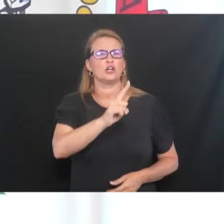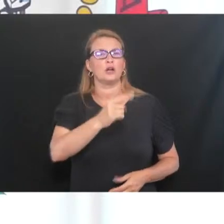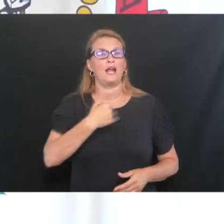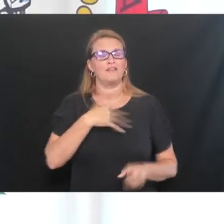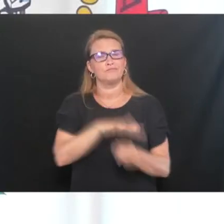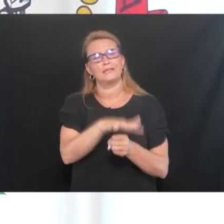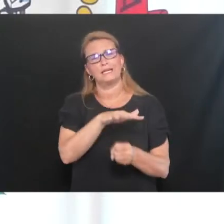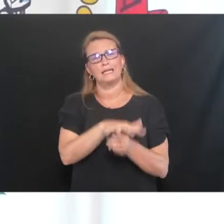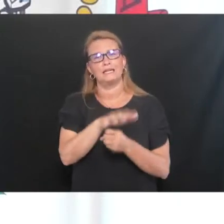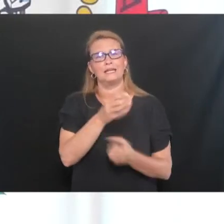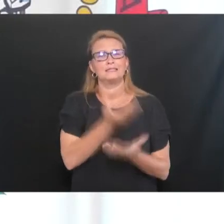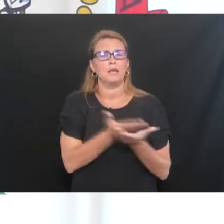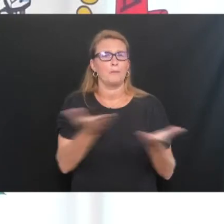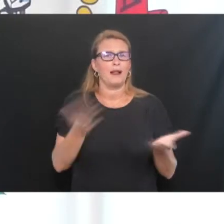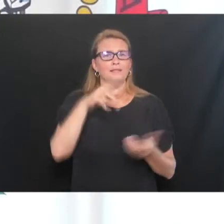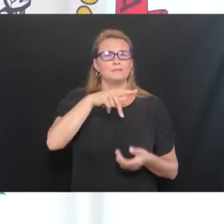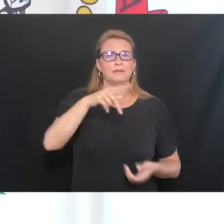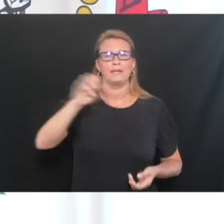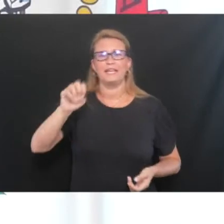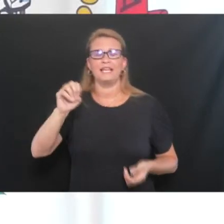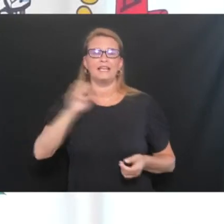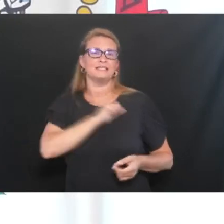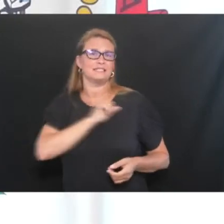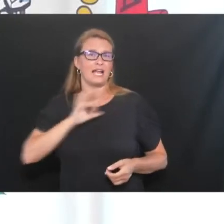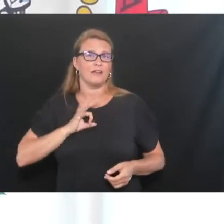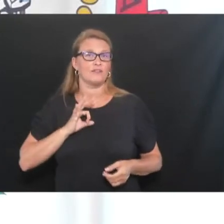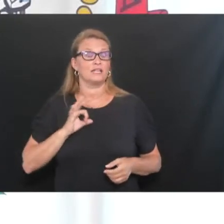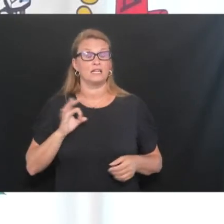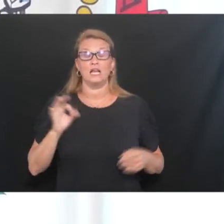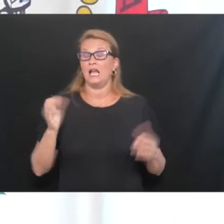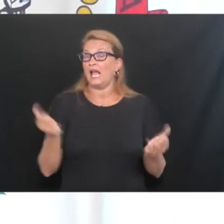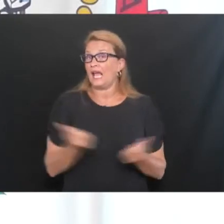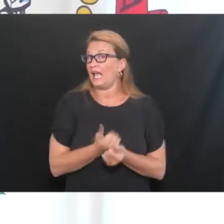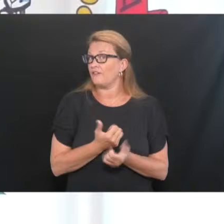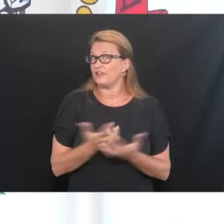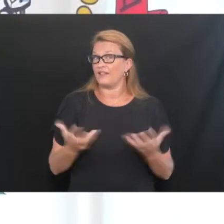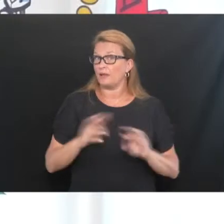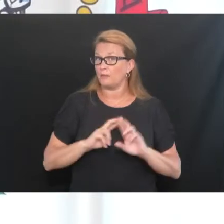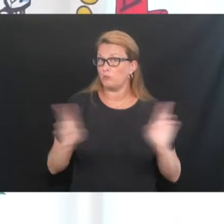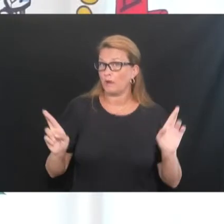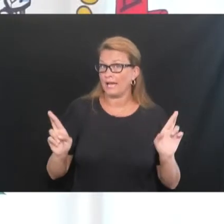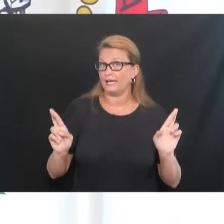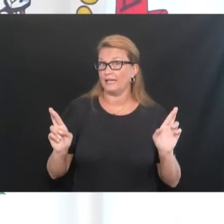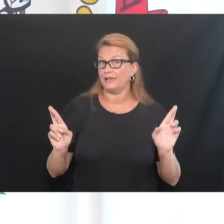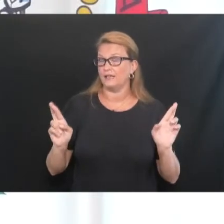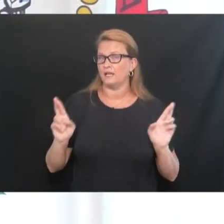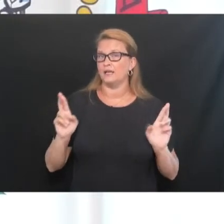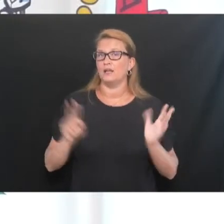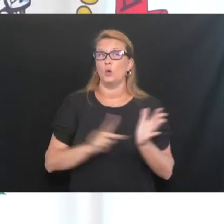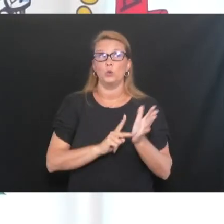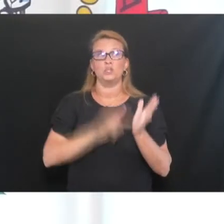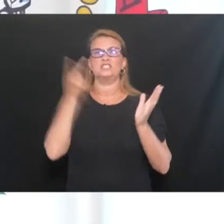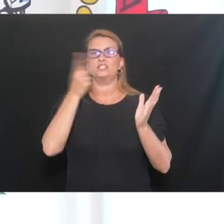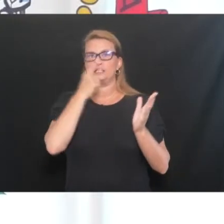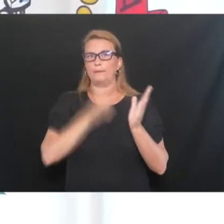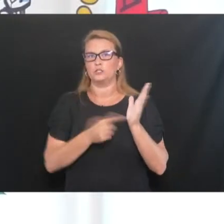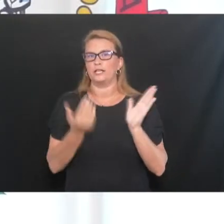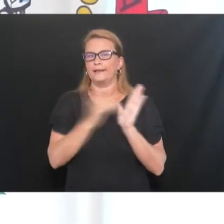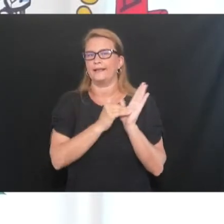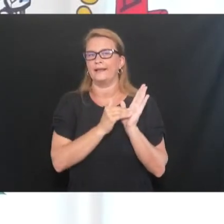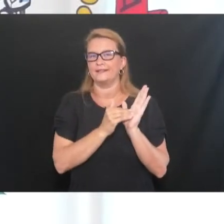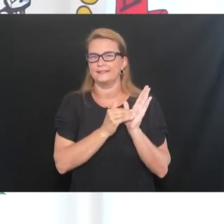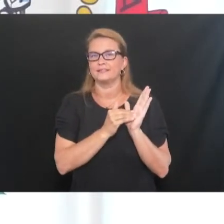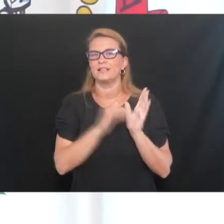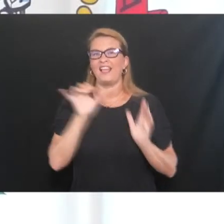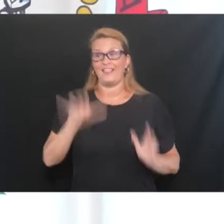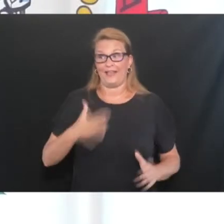the PPE and the staffing and all that. We feel certain we have that, but let's just make double sure. That's